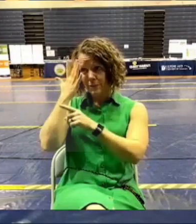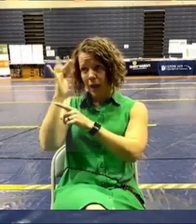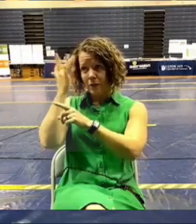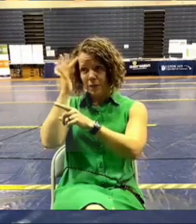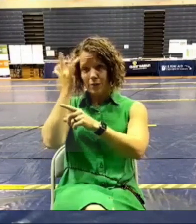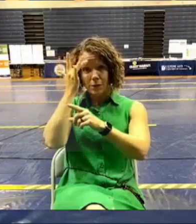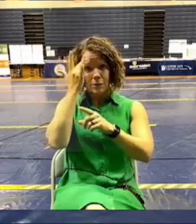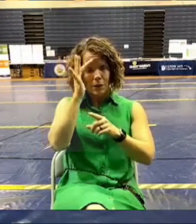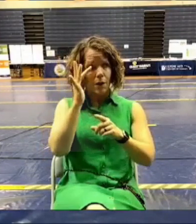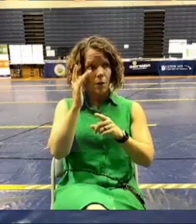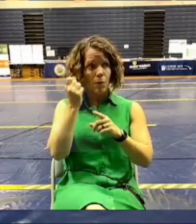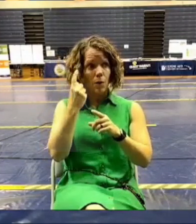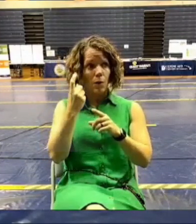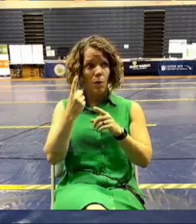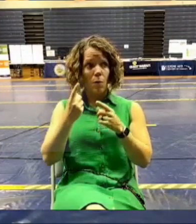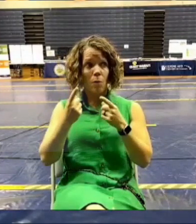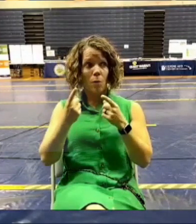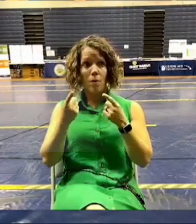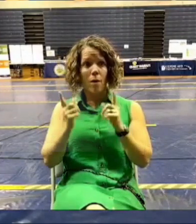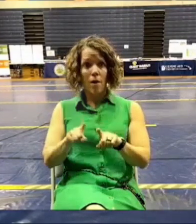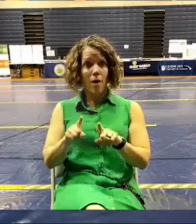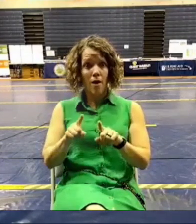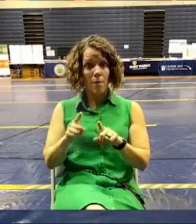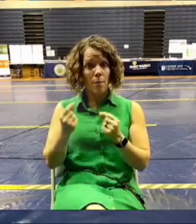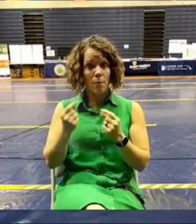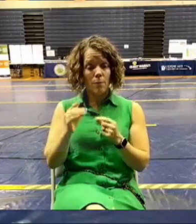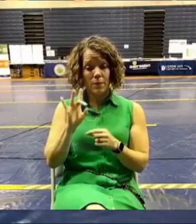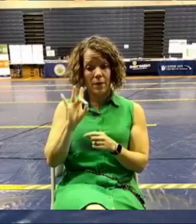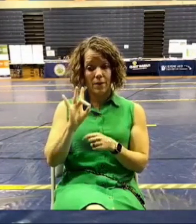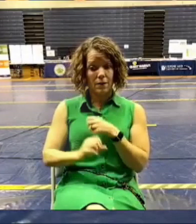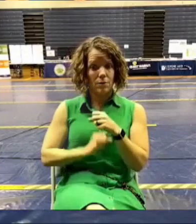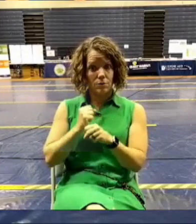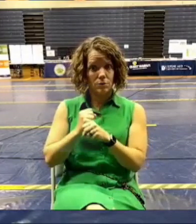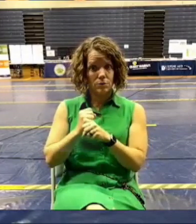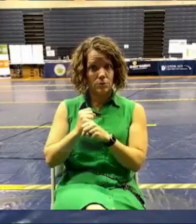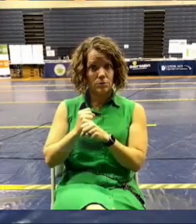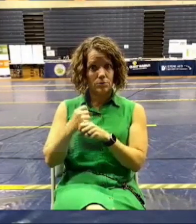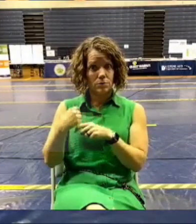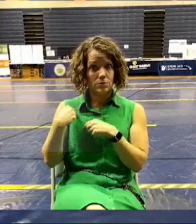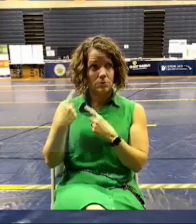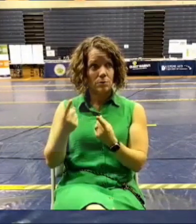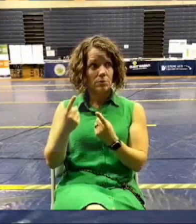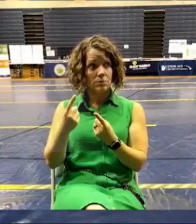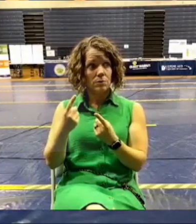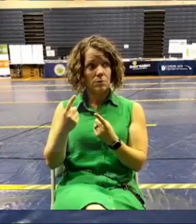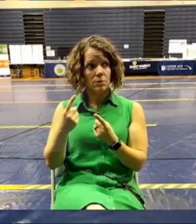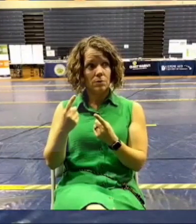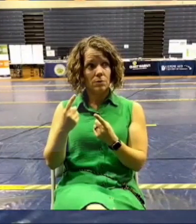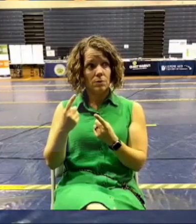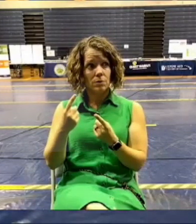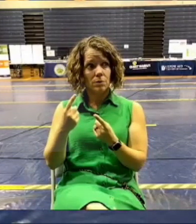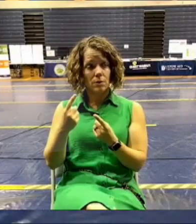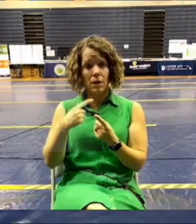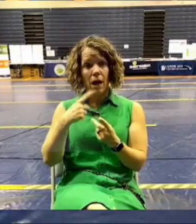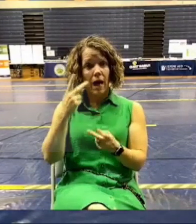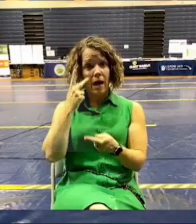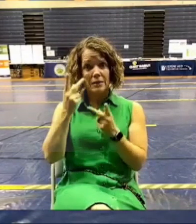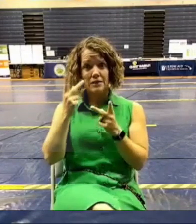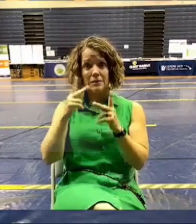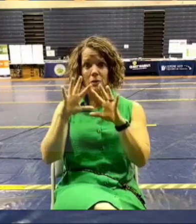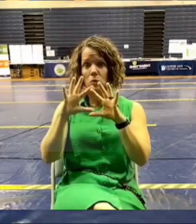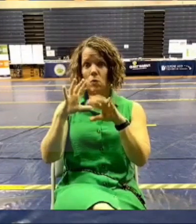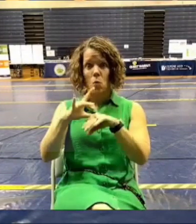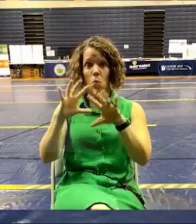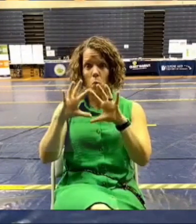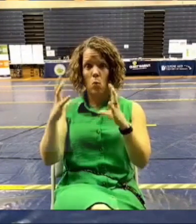So what's happened is that for the last 8 years, I have been watching terrorist events that have happened around